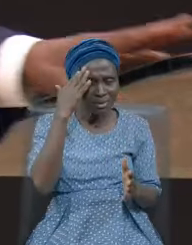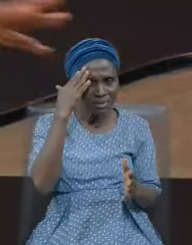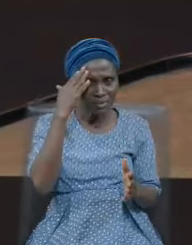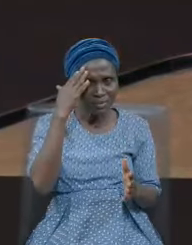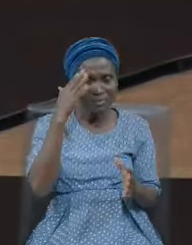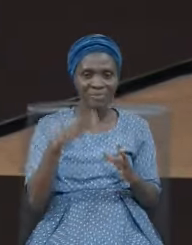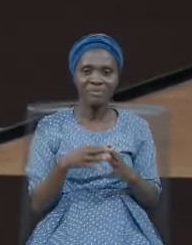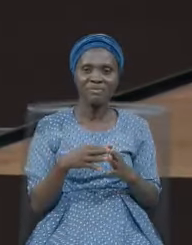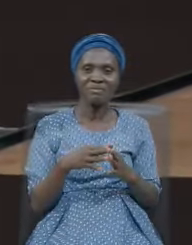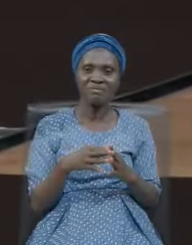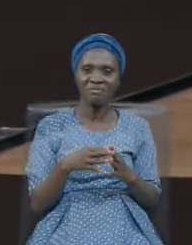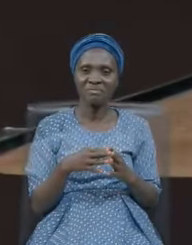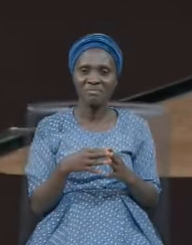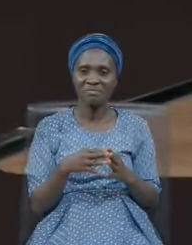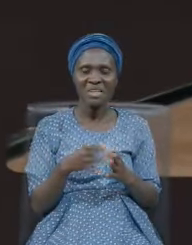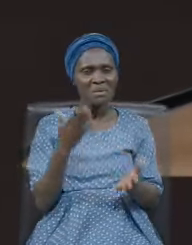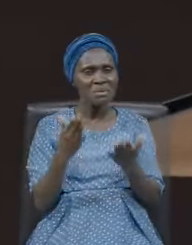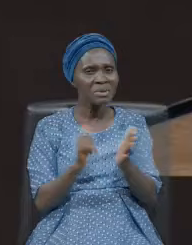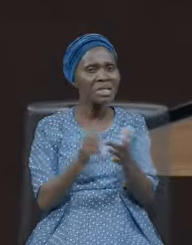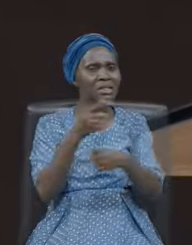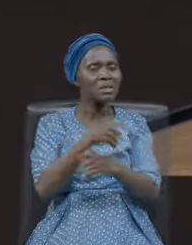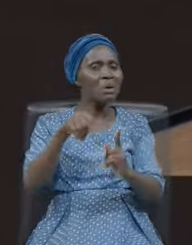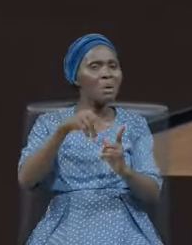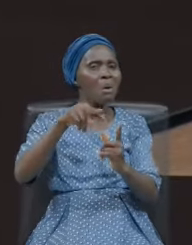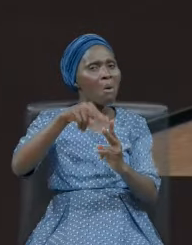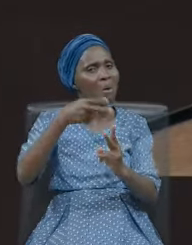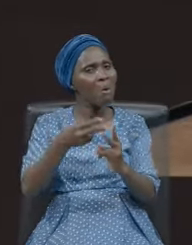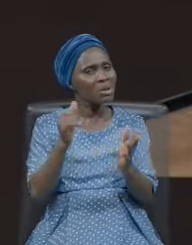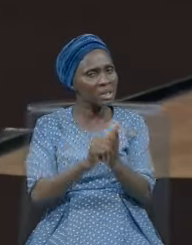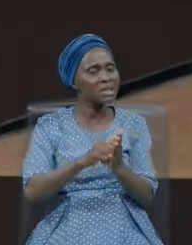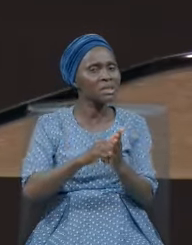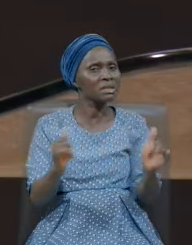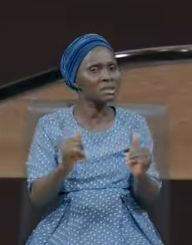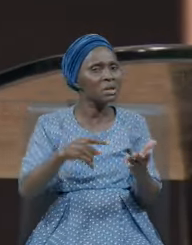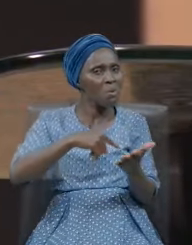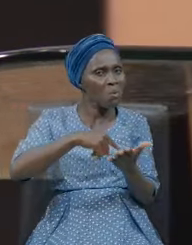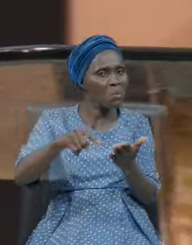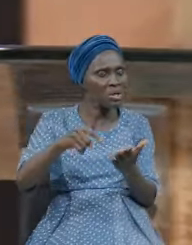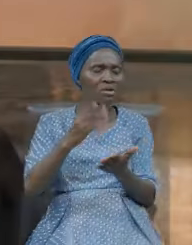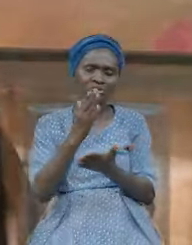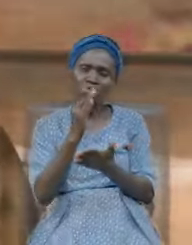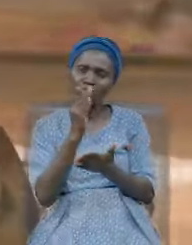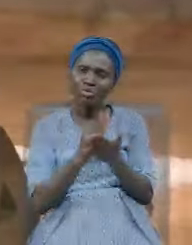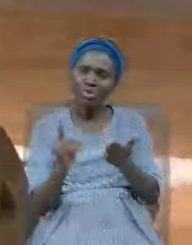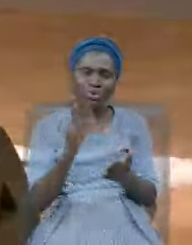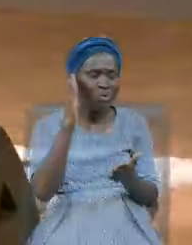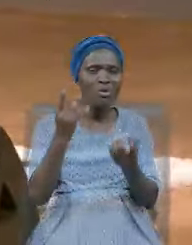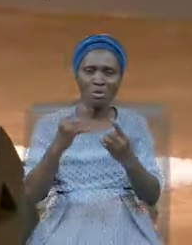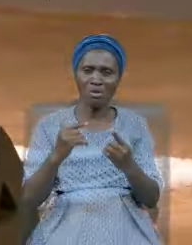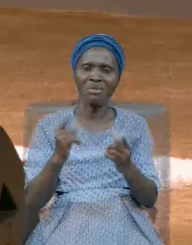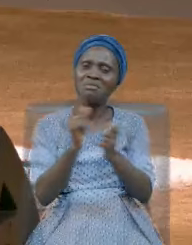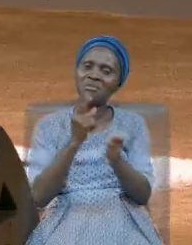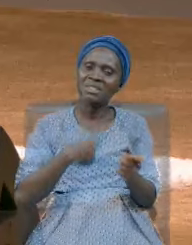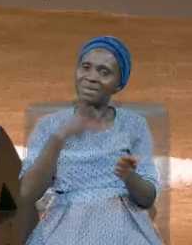that day or, you know, that week, somebody will come to me and say, Pastor, you know, that last